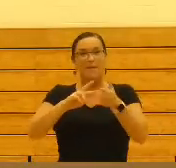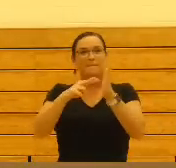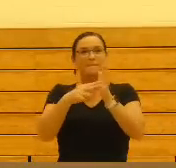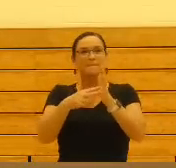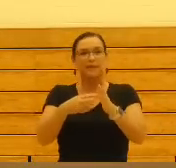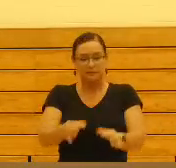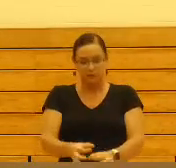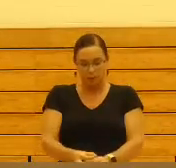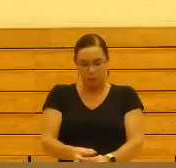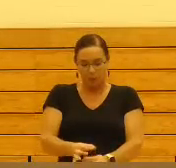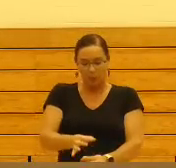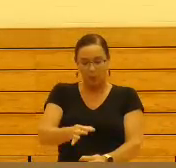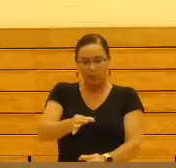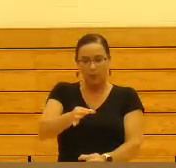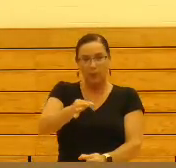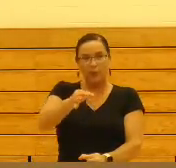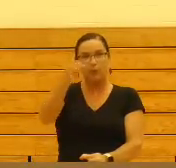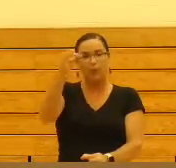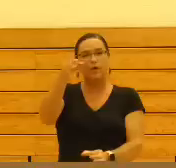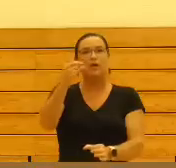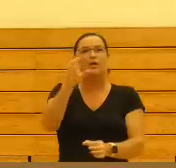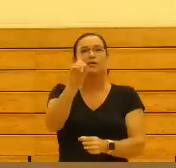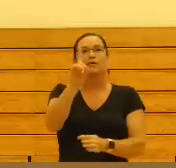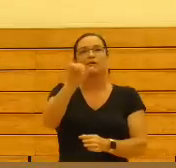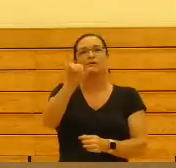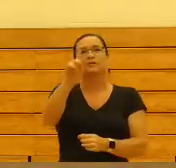butterfly-like wing pattern, it's a dike.